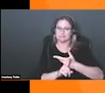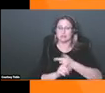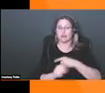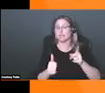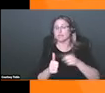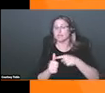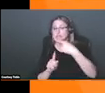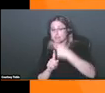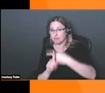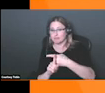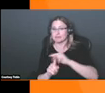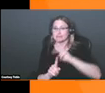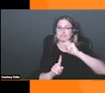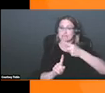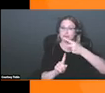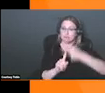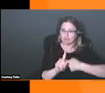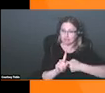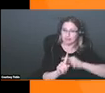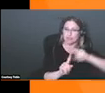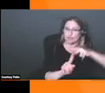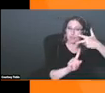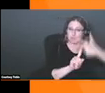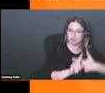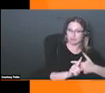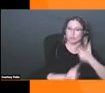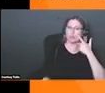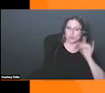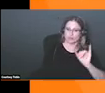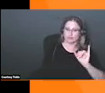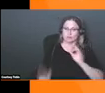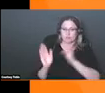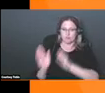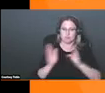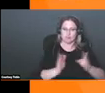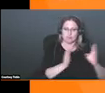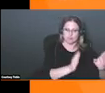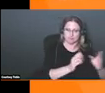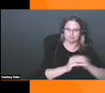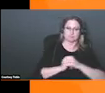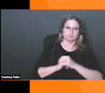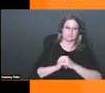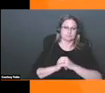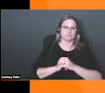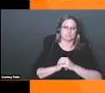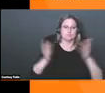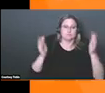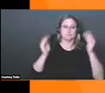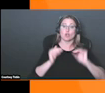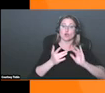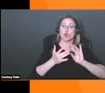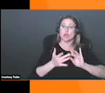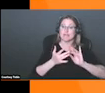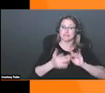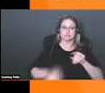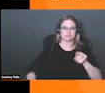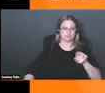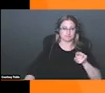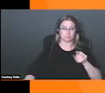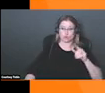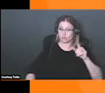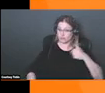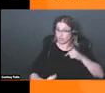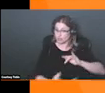month 2, month 3. That's one way around that. Contacting, should I reach out during the